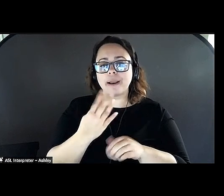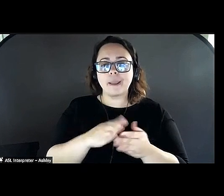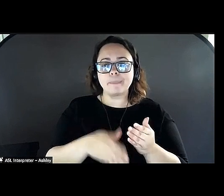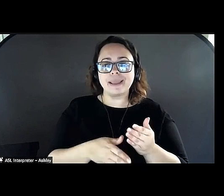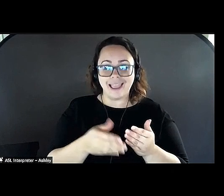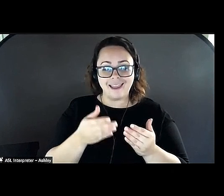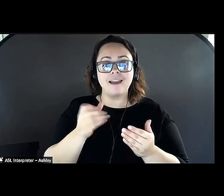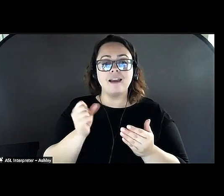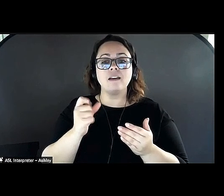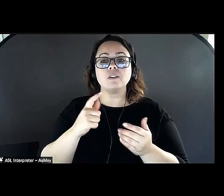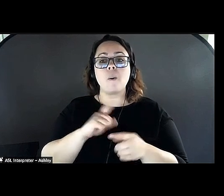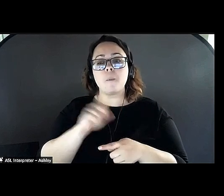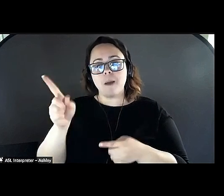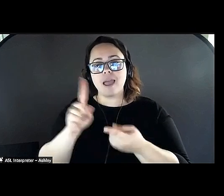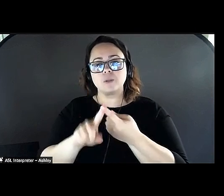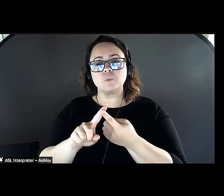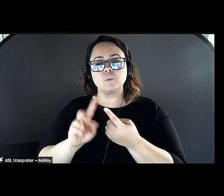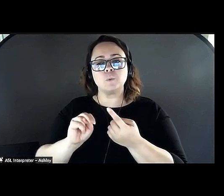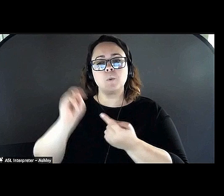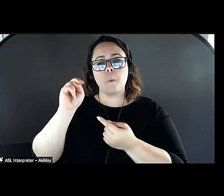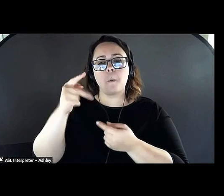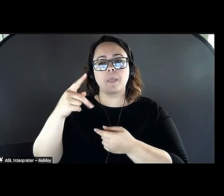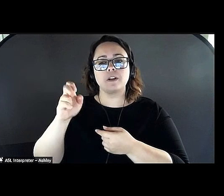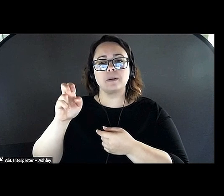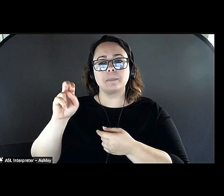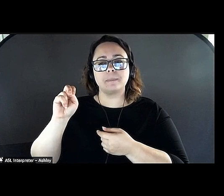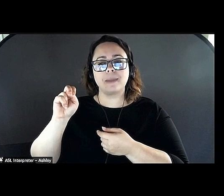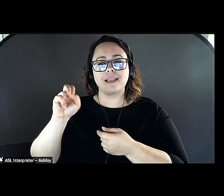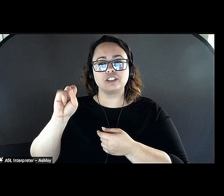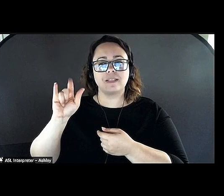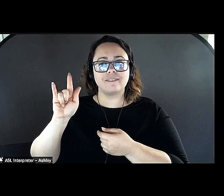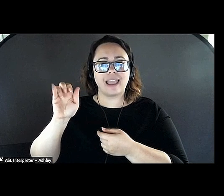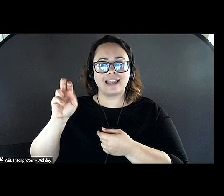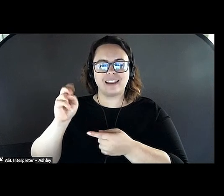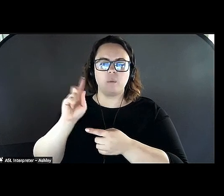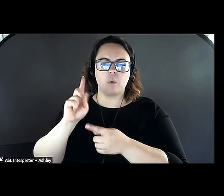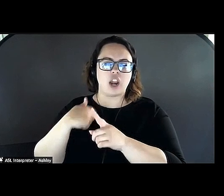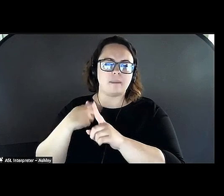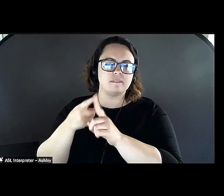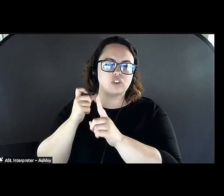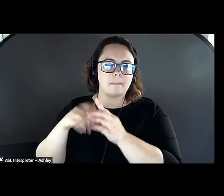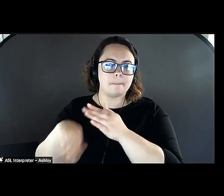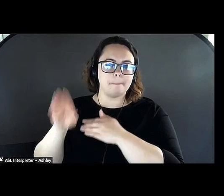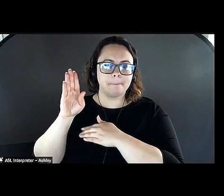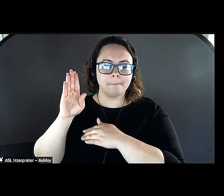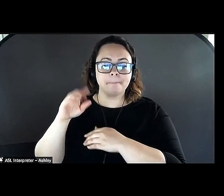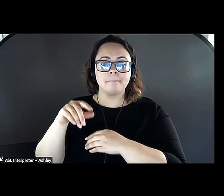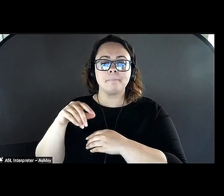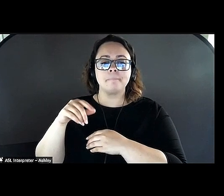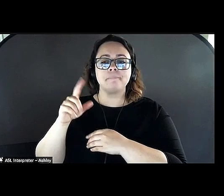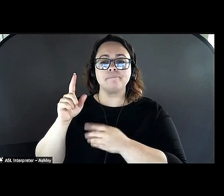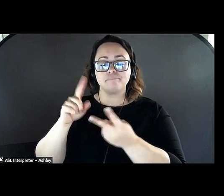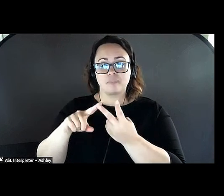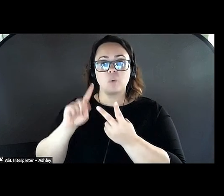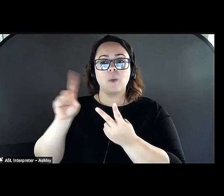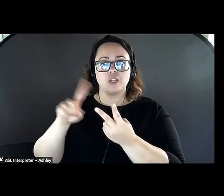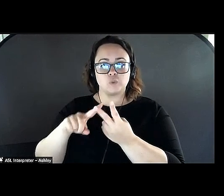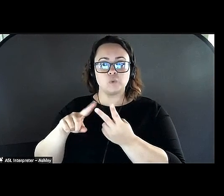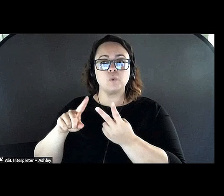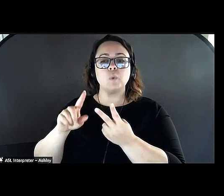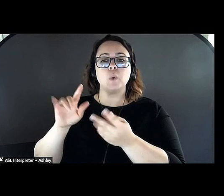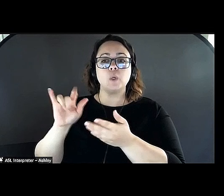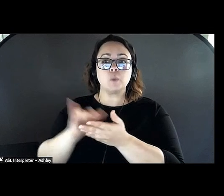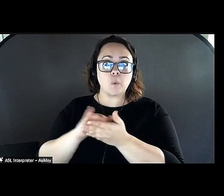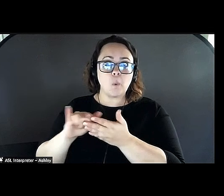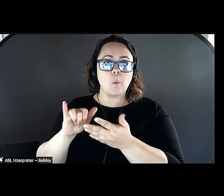And so we traveled to northern Pennsylvania, where I'm from, upstate New York, where my wife is from, and New York City,